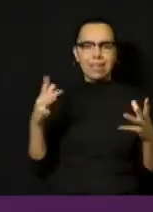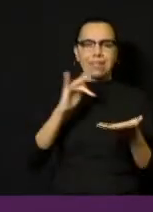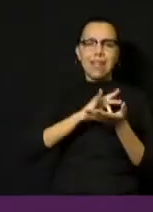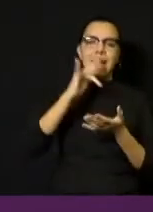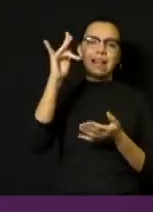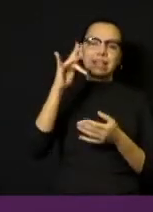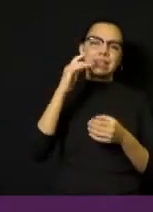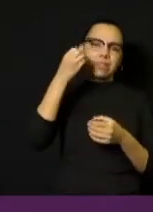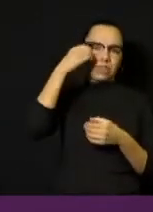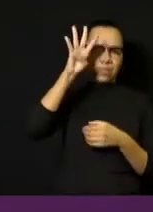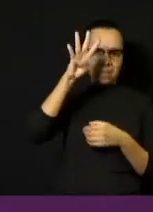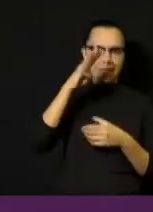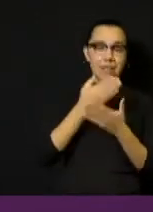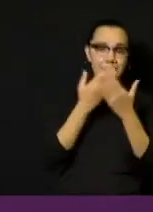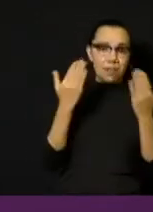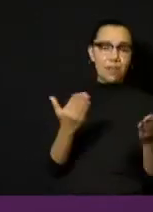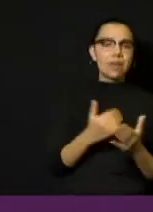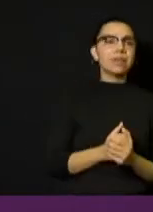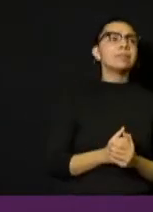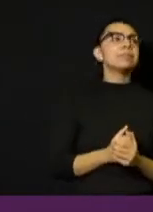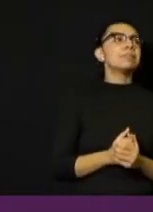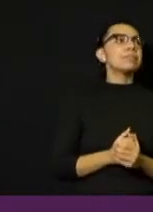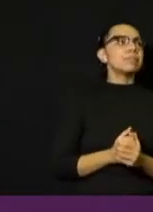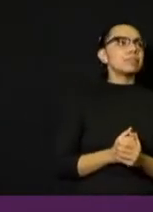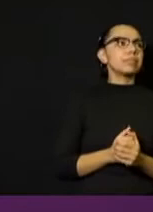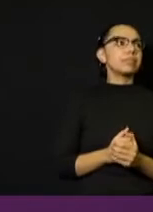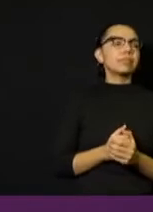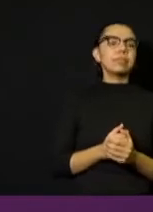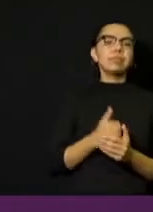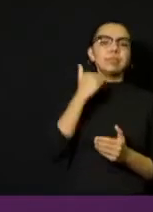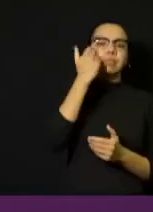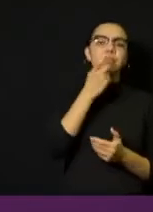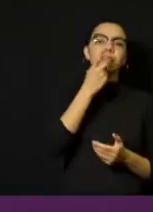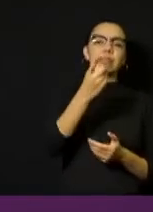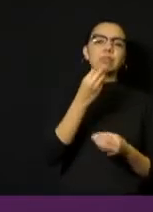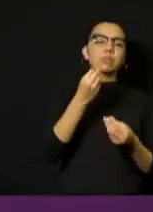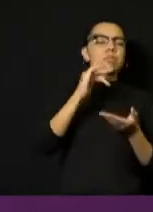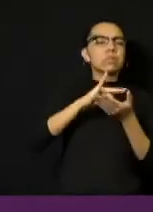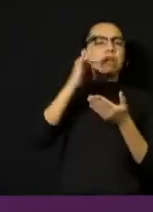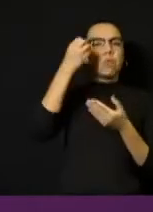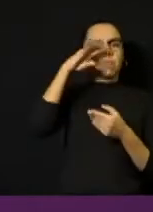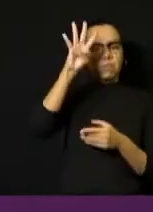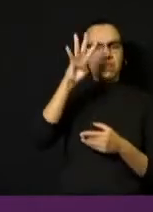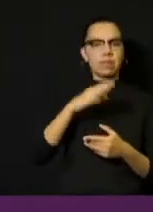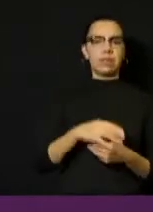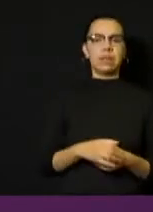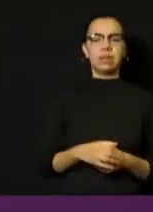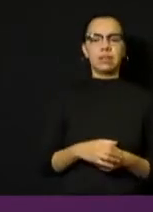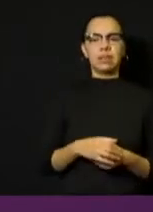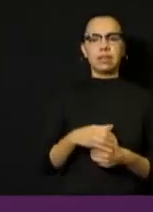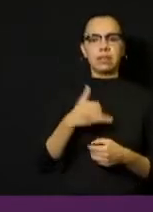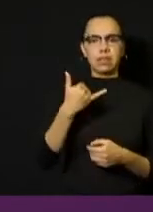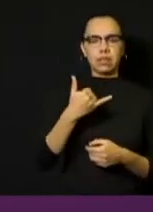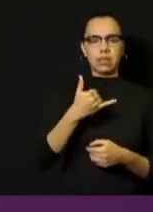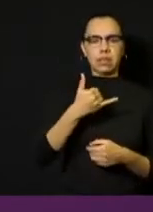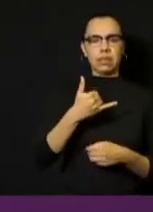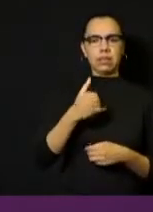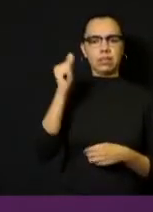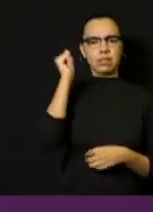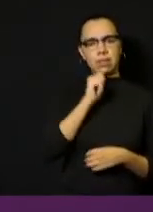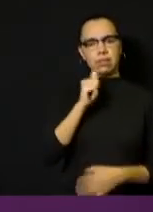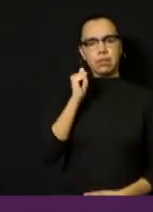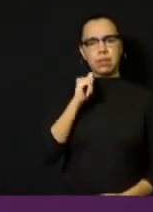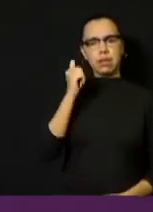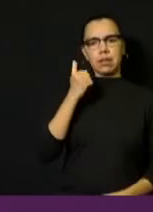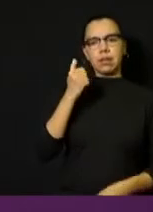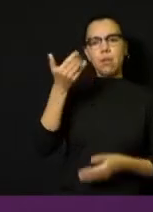OmniLife. Our lives have changed. I am very grateful with OmniLife. And every time